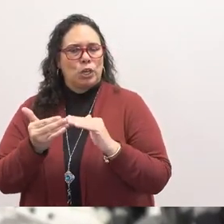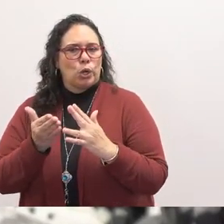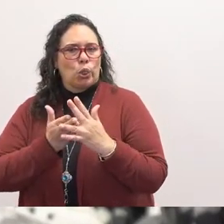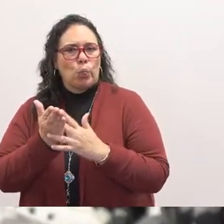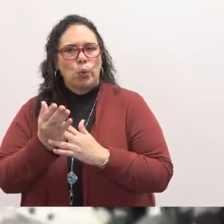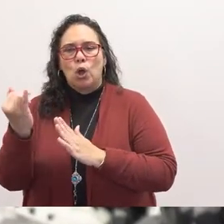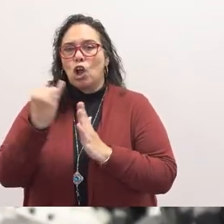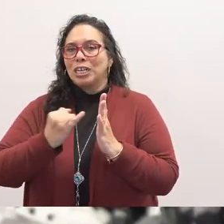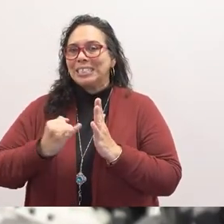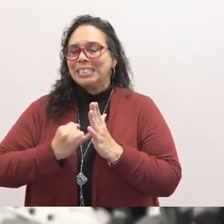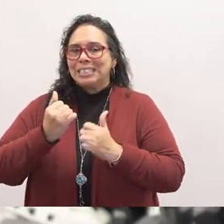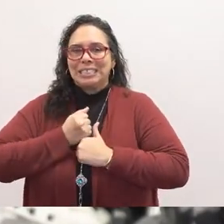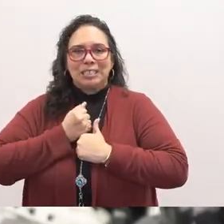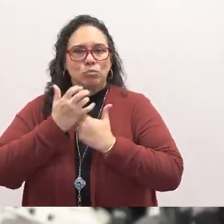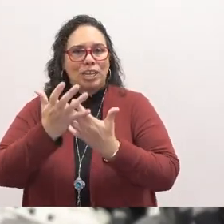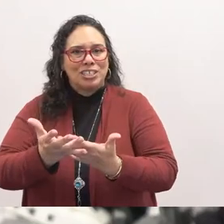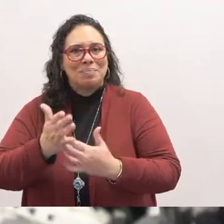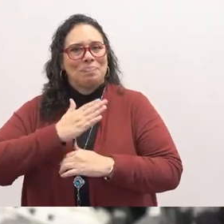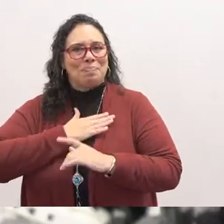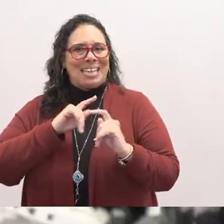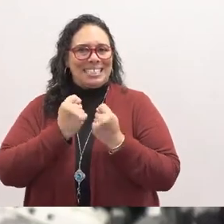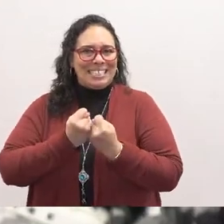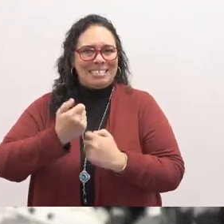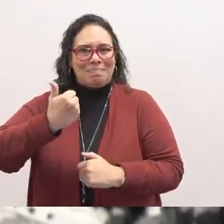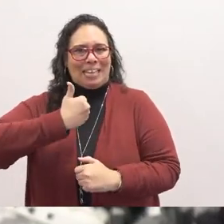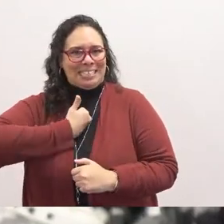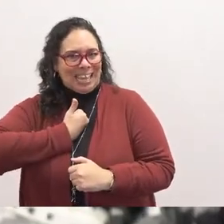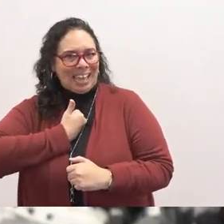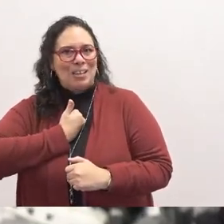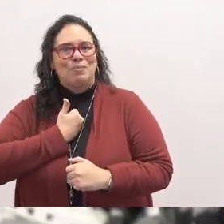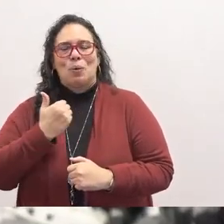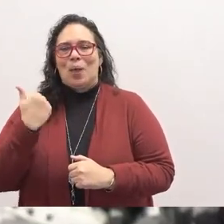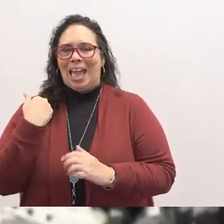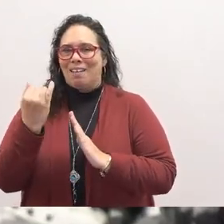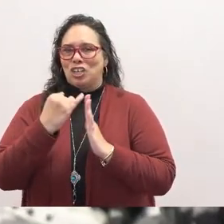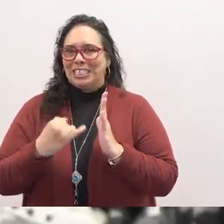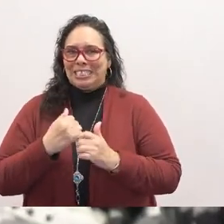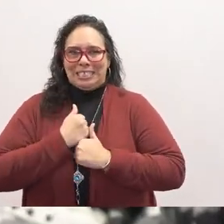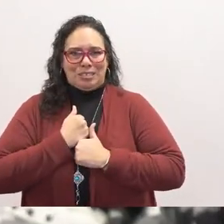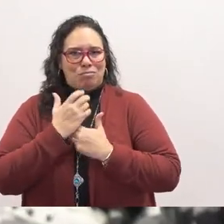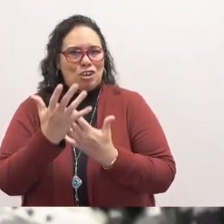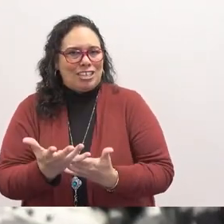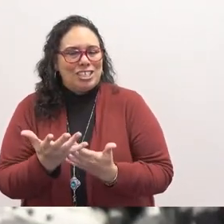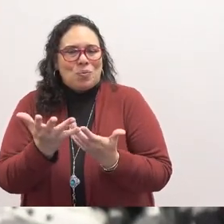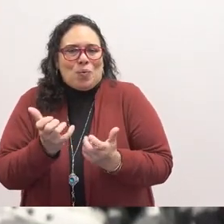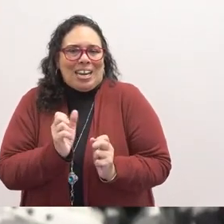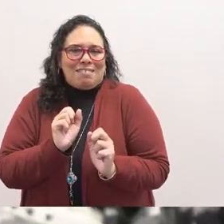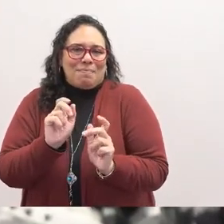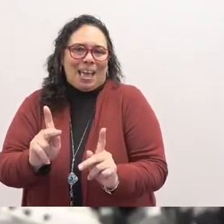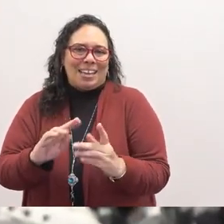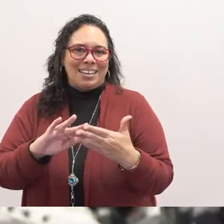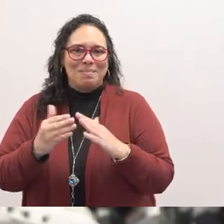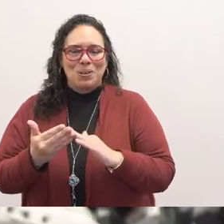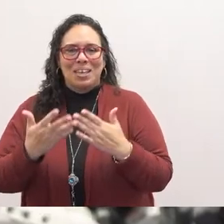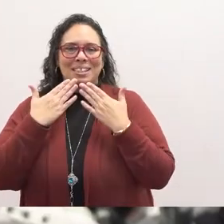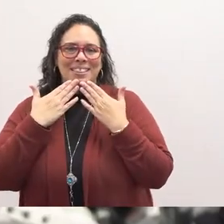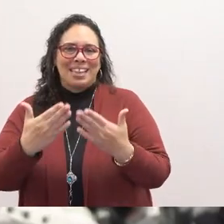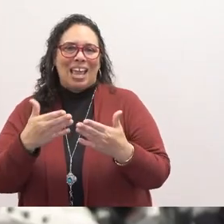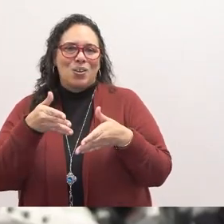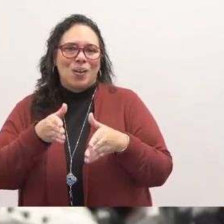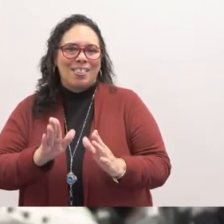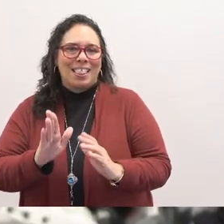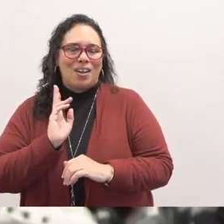artistic expression. And so my team, myself, we all have an artistic expression, and we wanted to give back that to the community. So I thank you for allowing